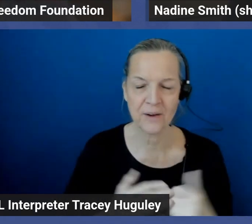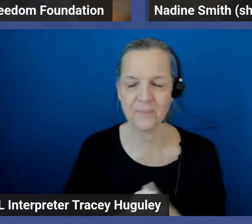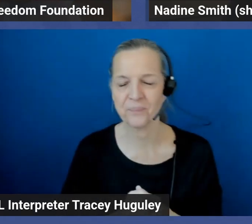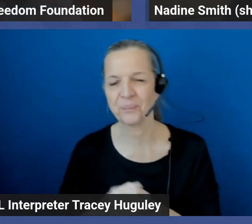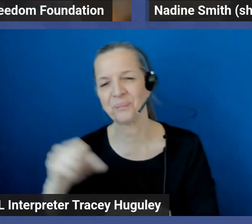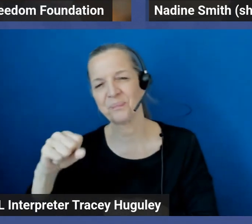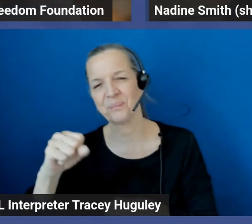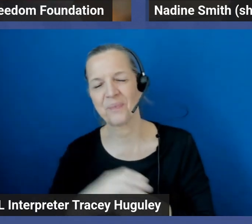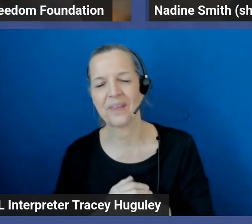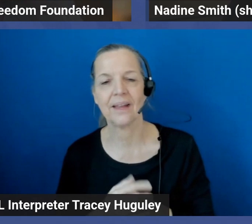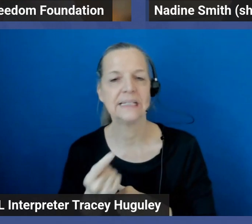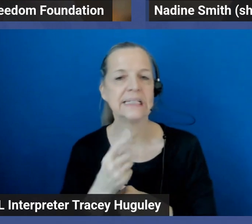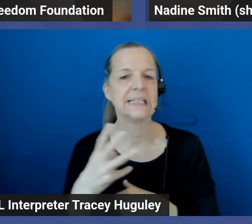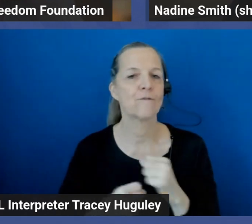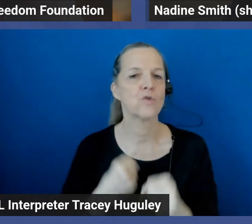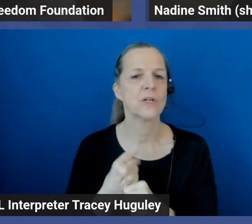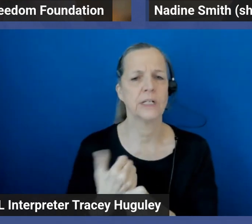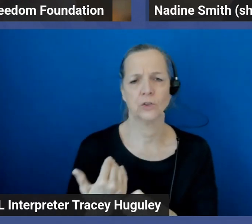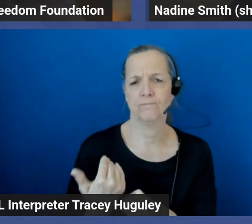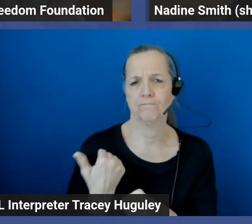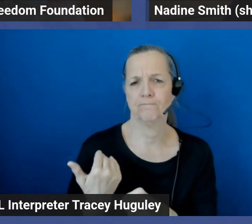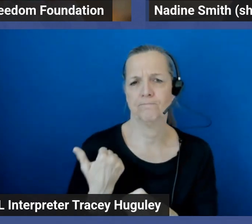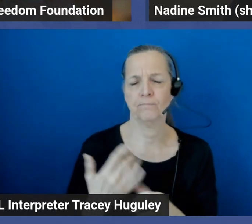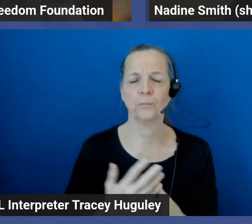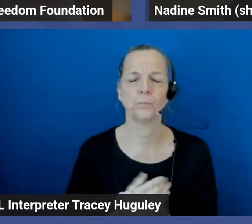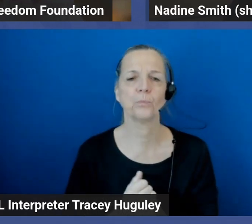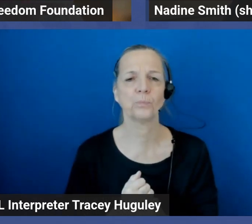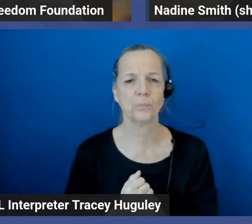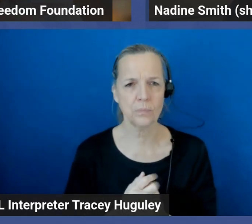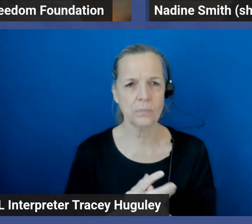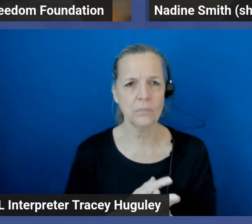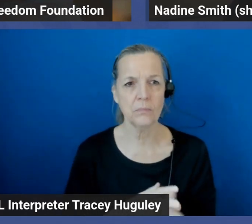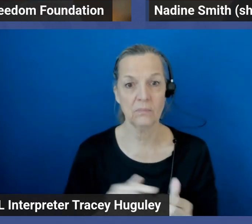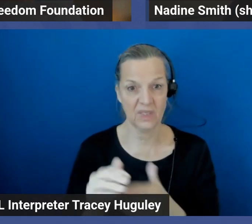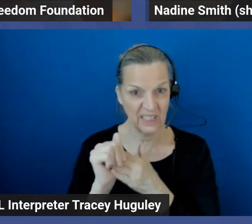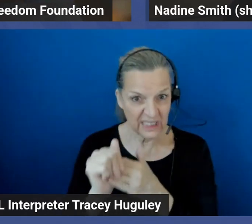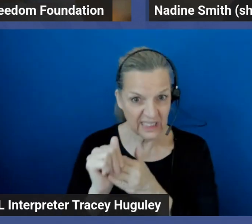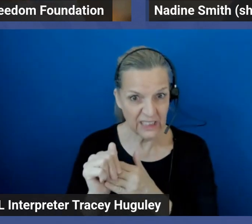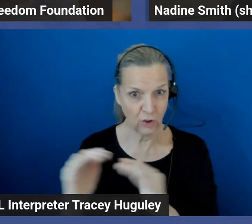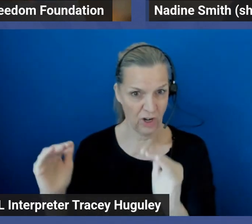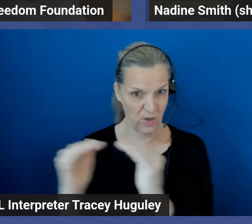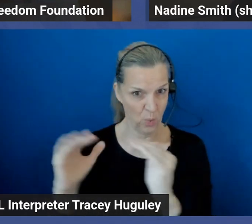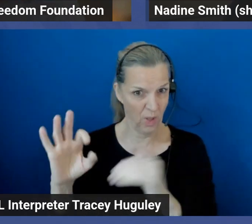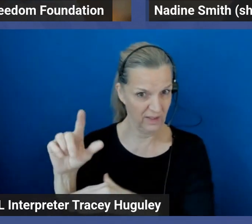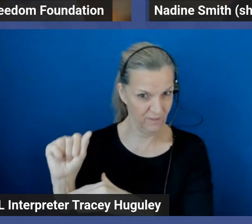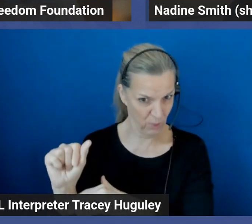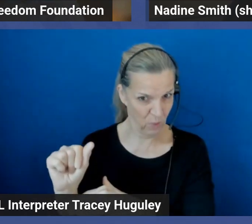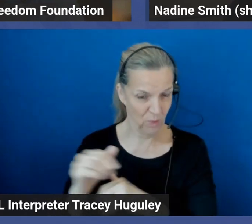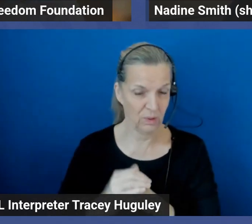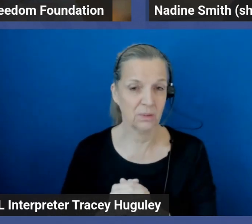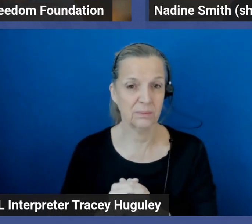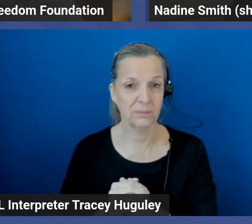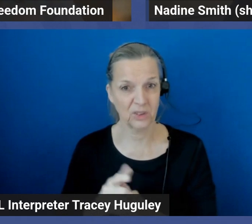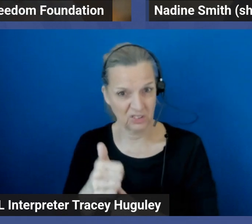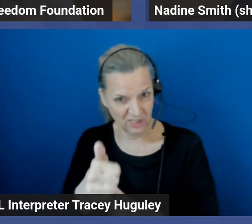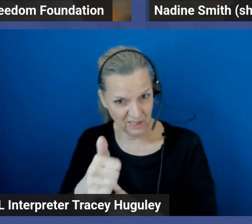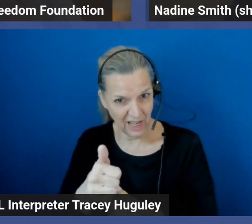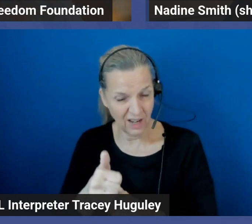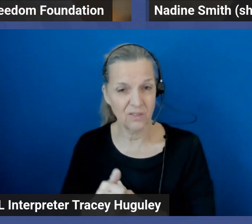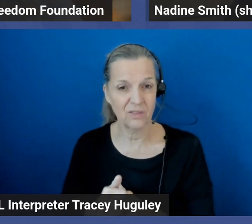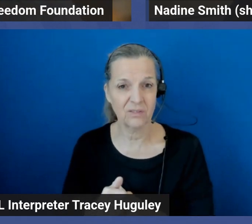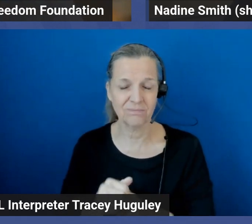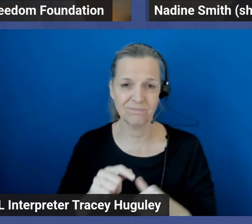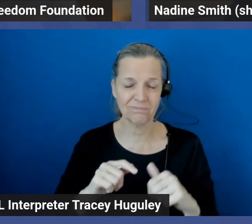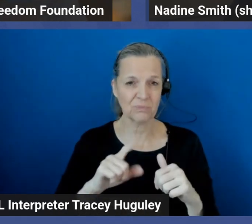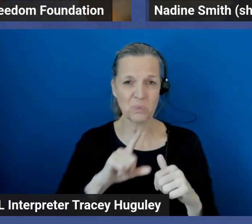So for the past several years, as the leader of Equality Florida, you've been at the epicenter